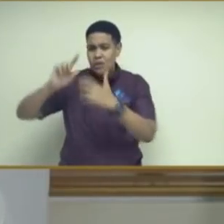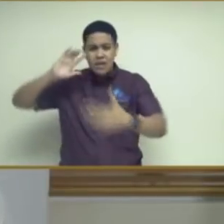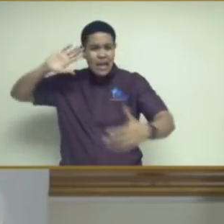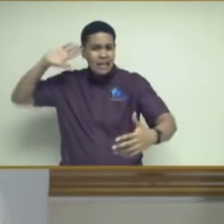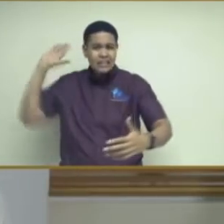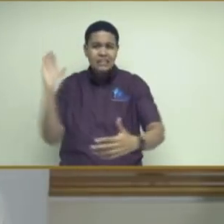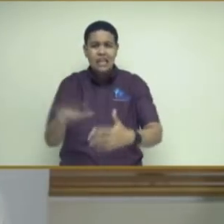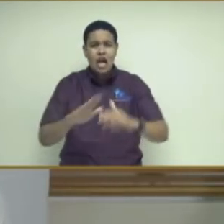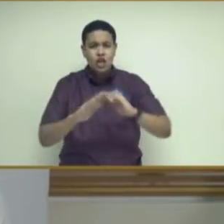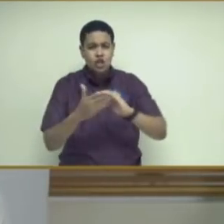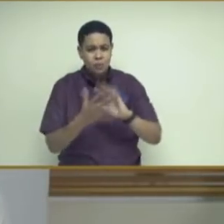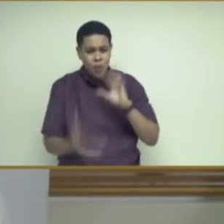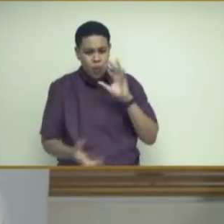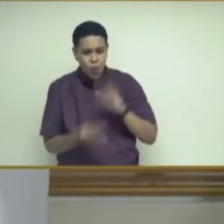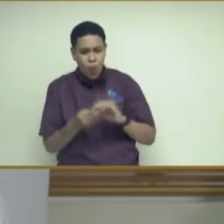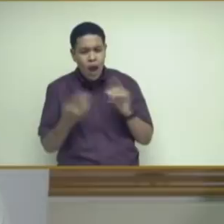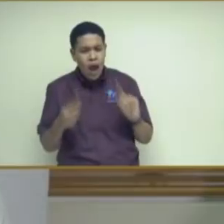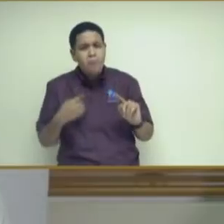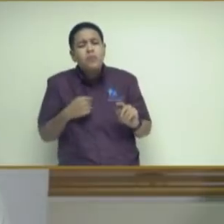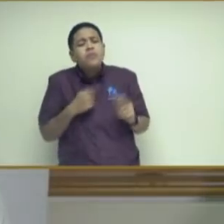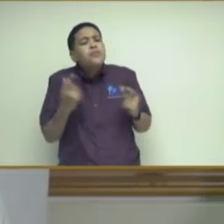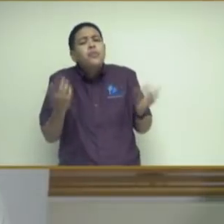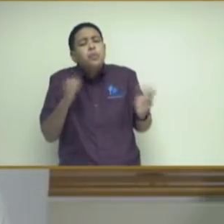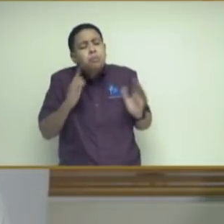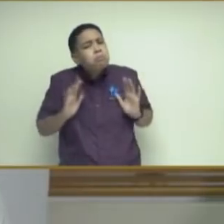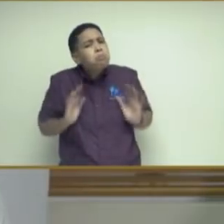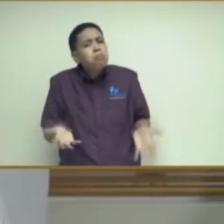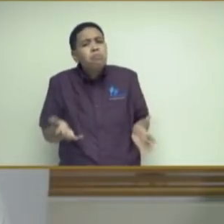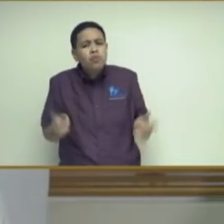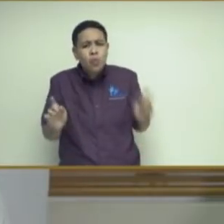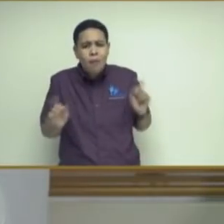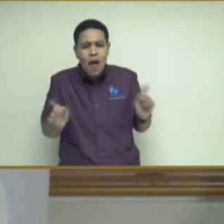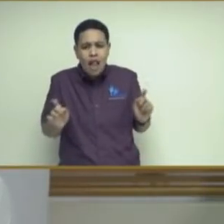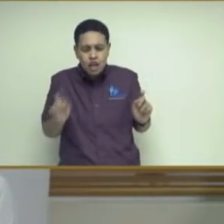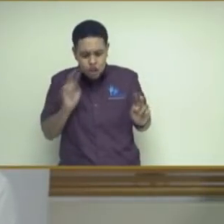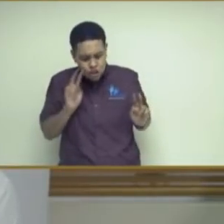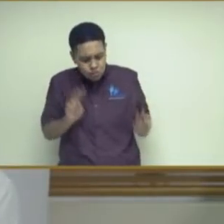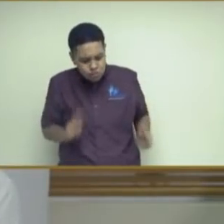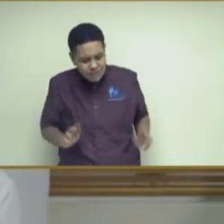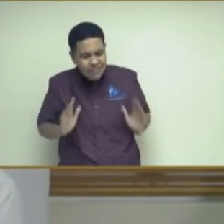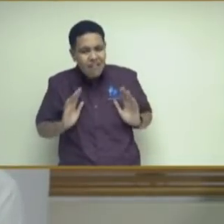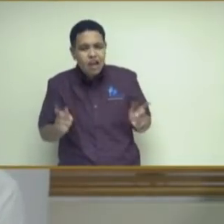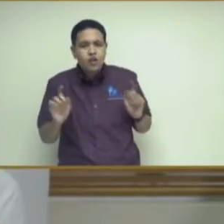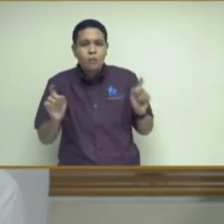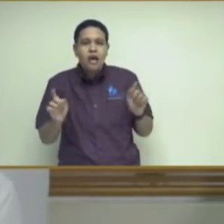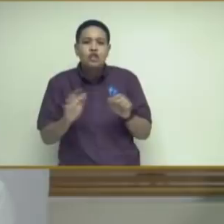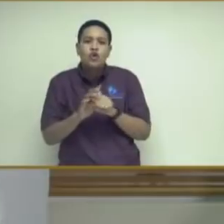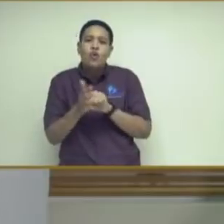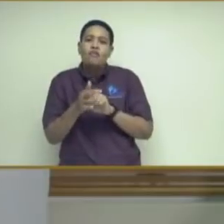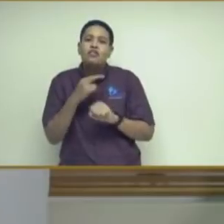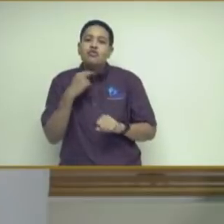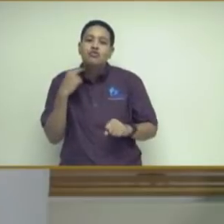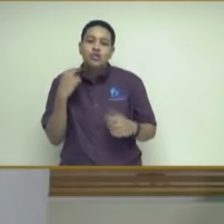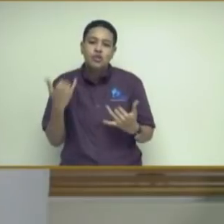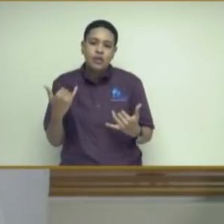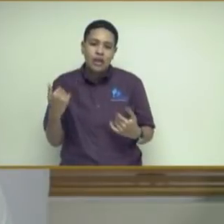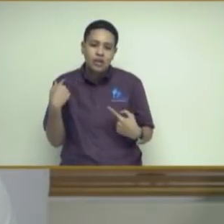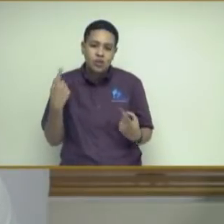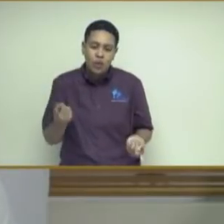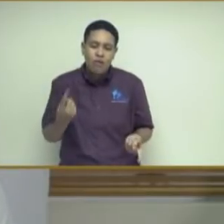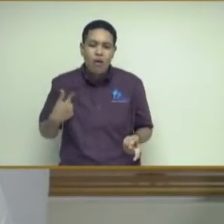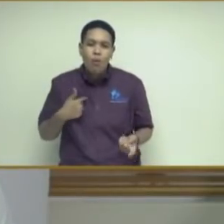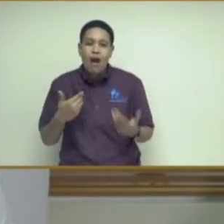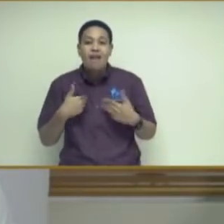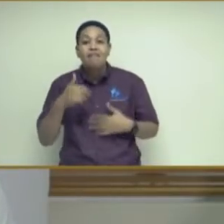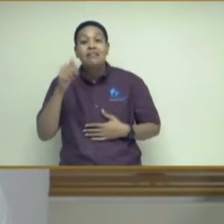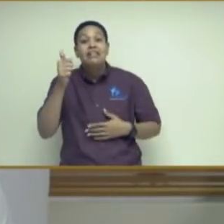country, we have done fairly well to manage the COVID threat to date. We've had